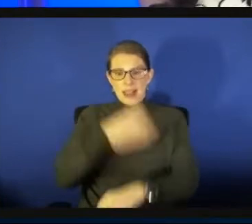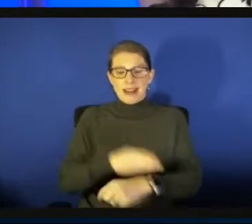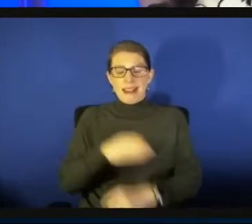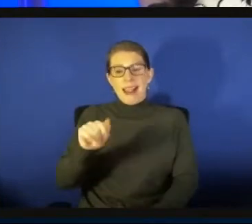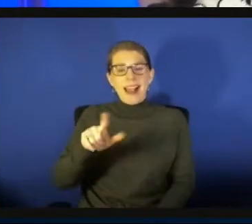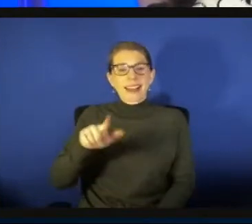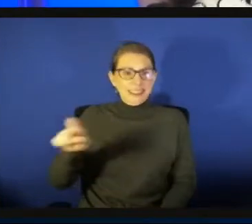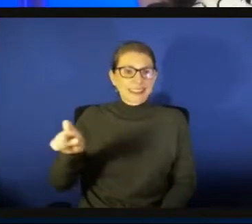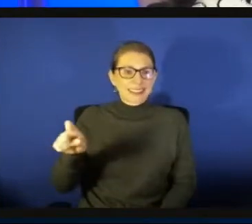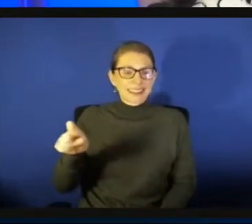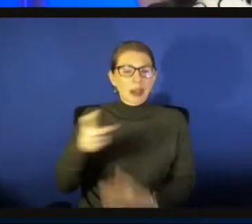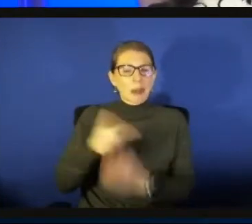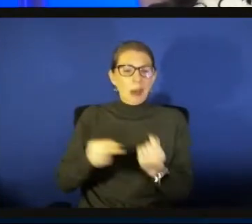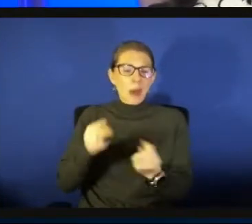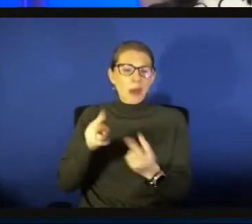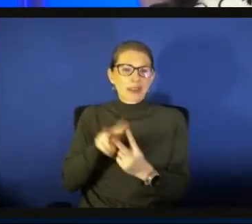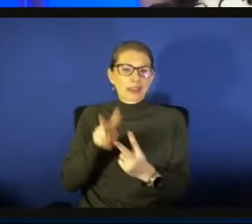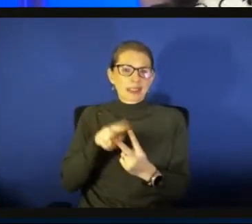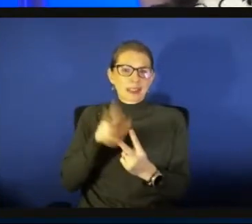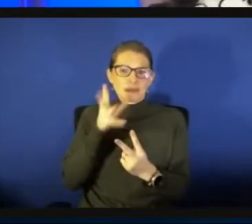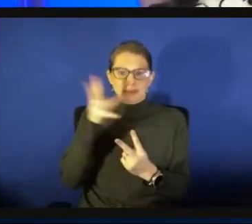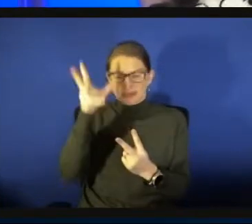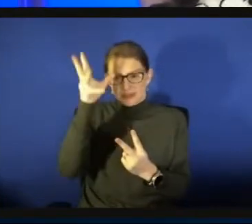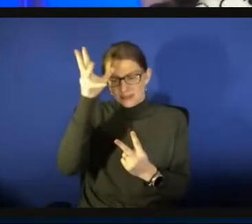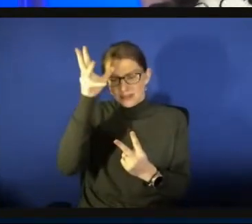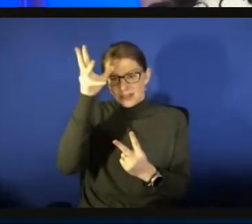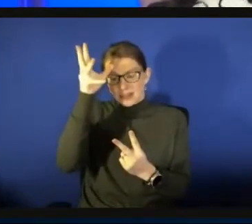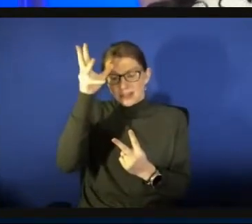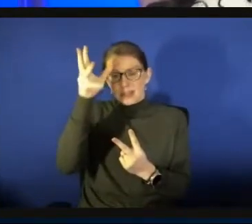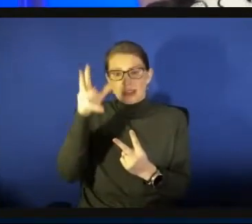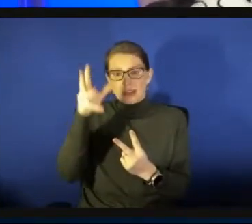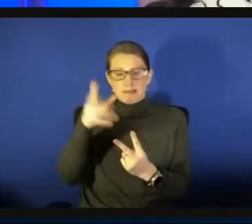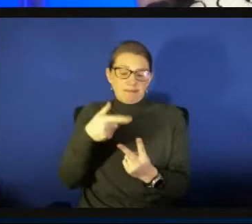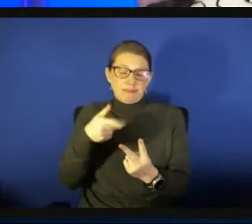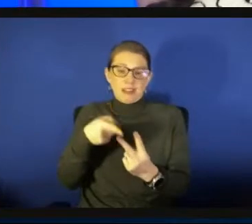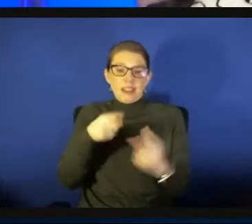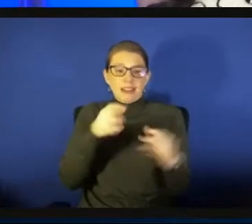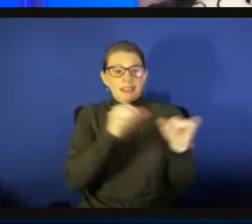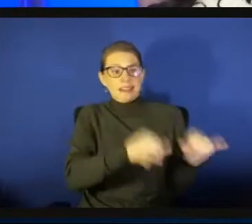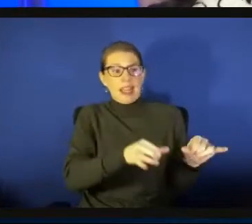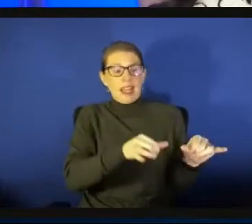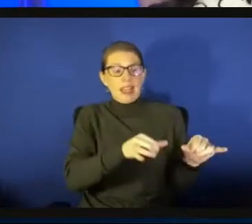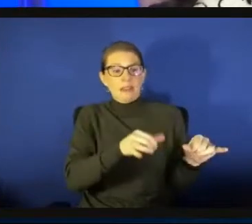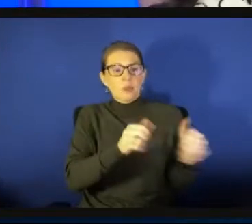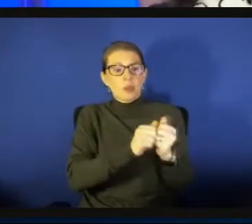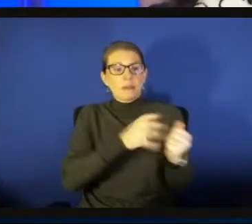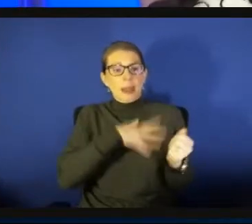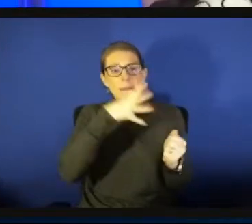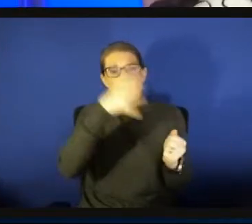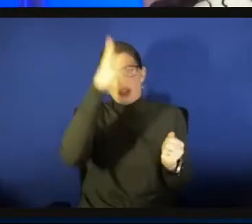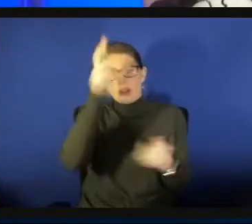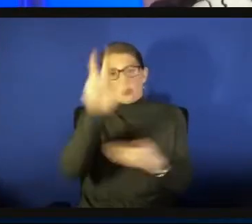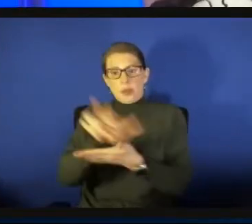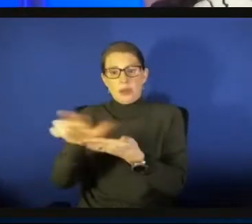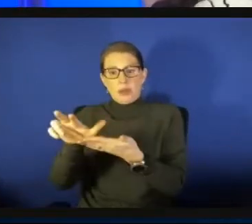and so he stayed with my parents, and we were down there for about 3 weeks in Houston. We were lucky enough to stay at the Ronald McDonald House,